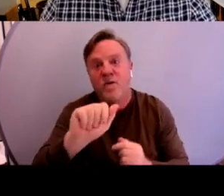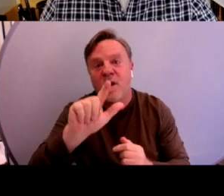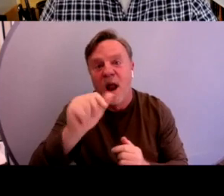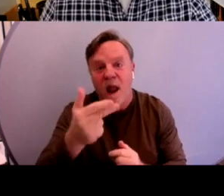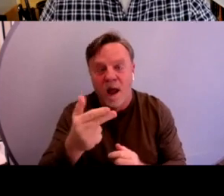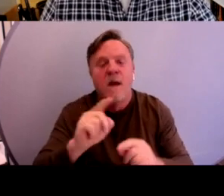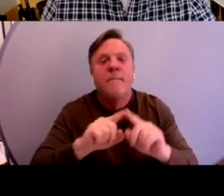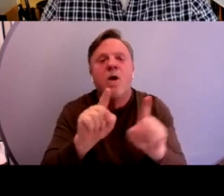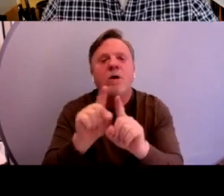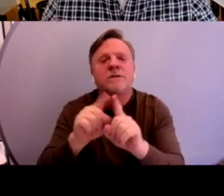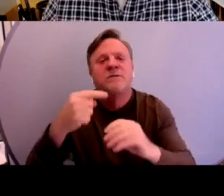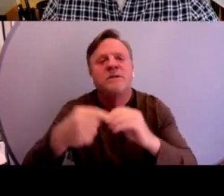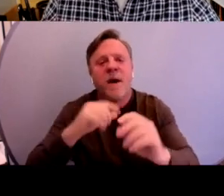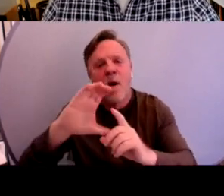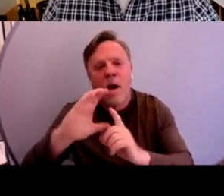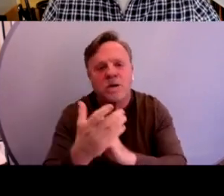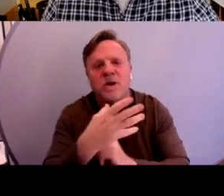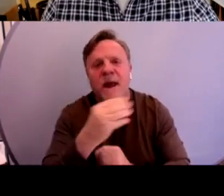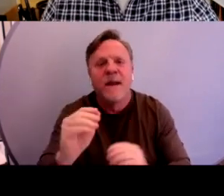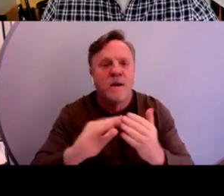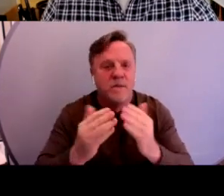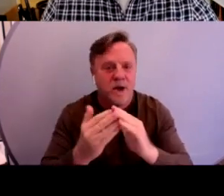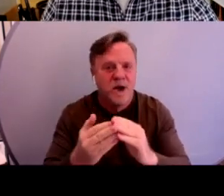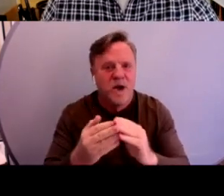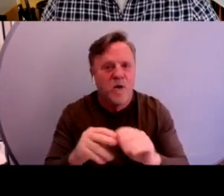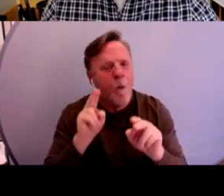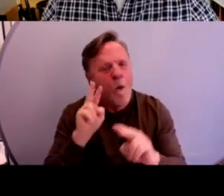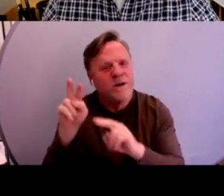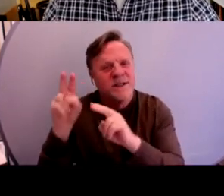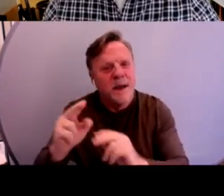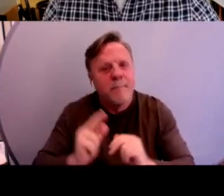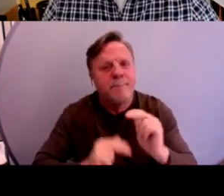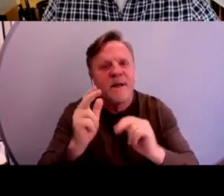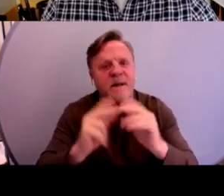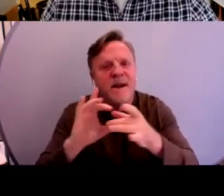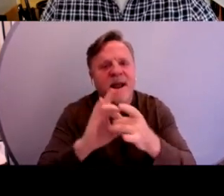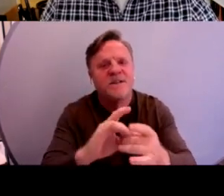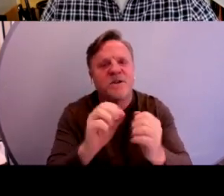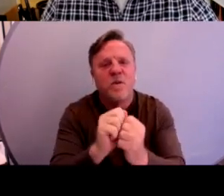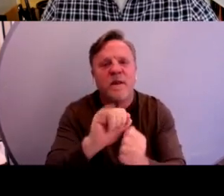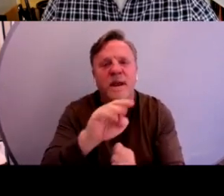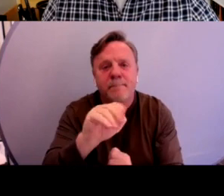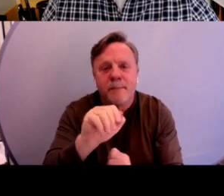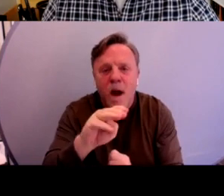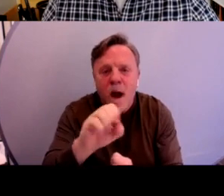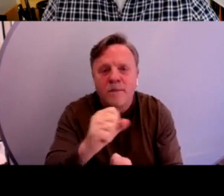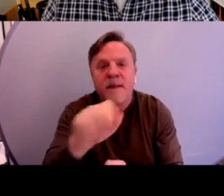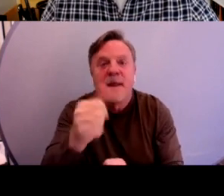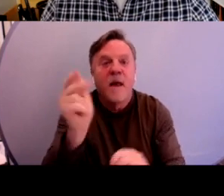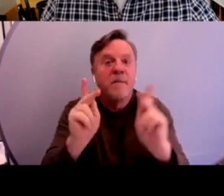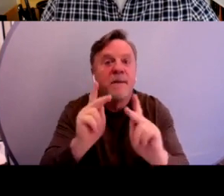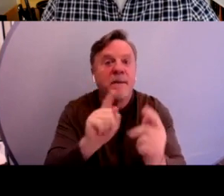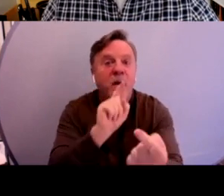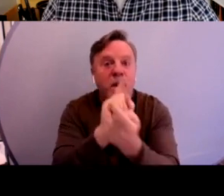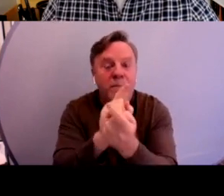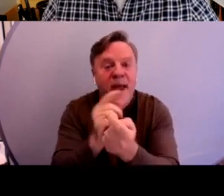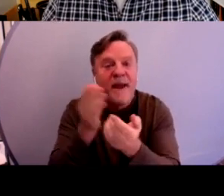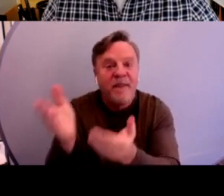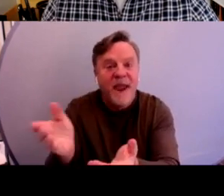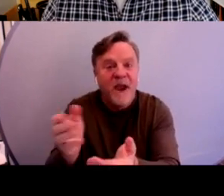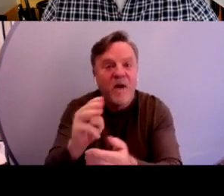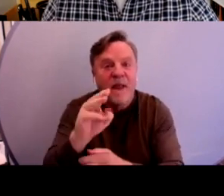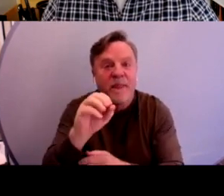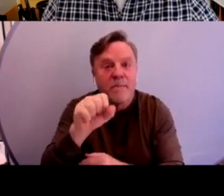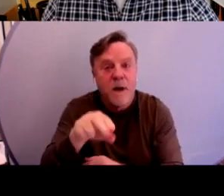it was about culture and community, watching him build those connections with the imams and with the other people that we met when we were at the mosque. I know